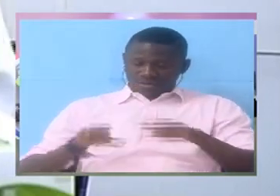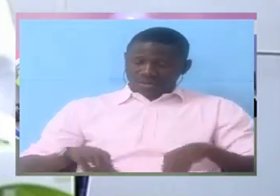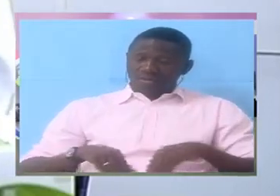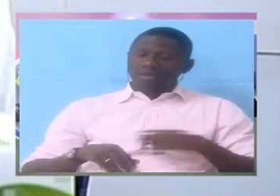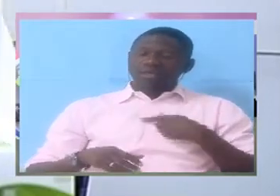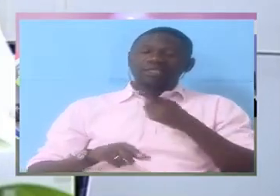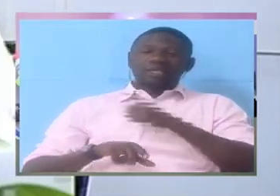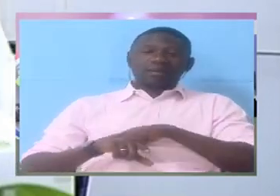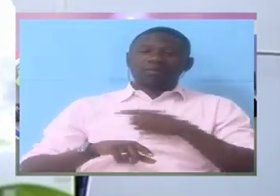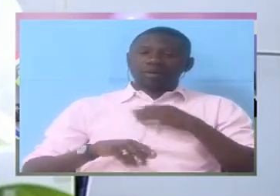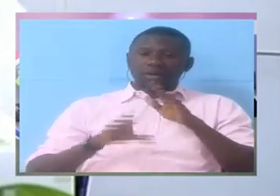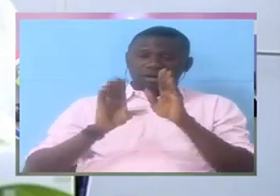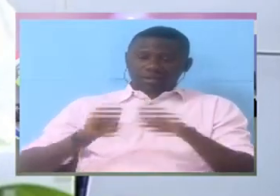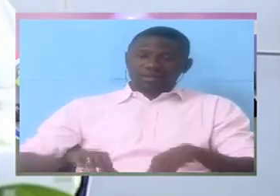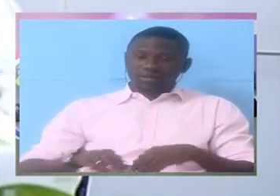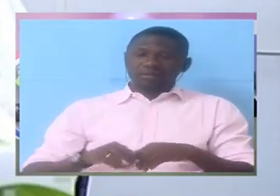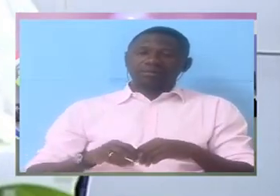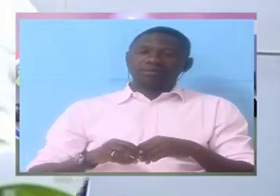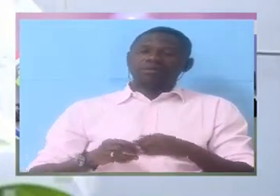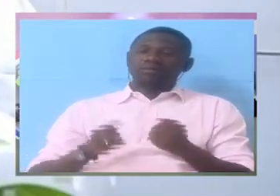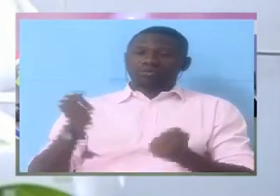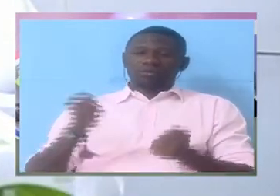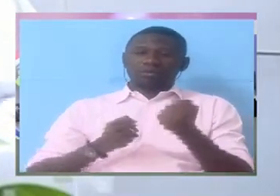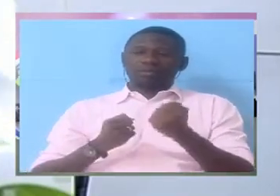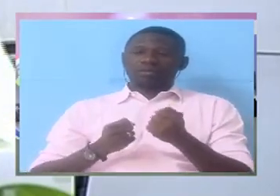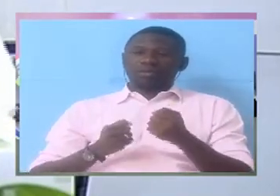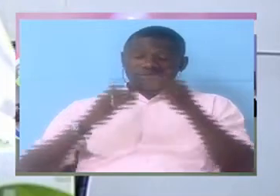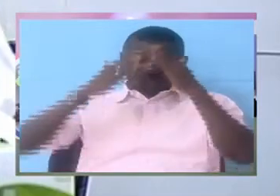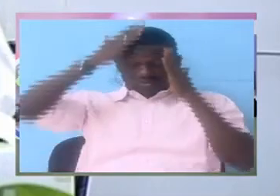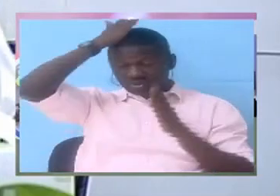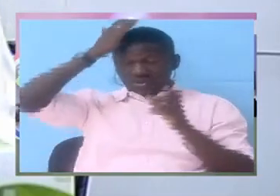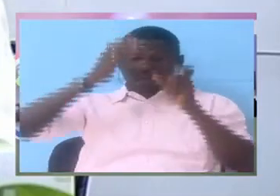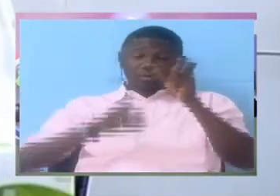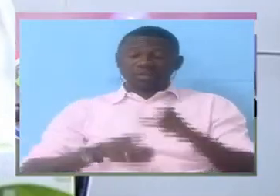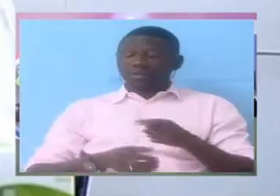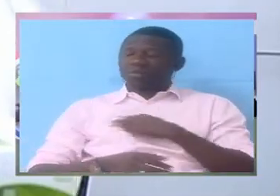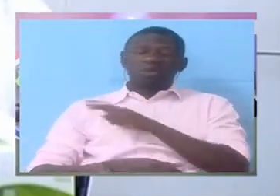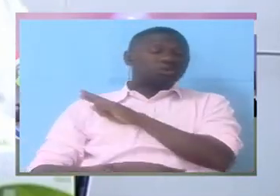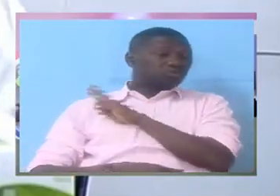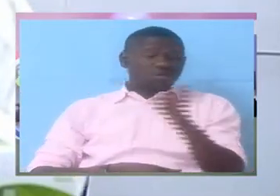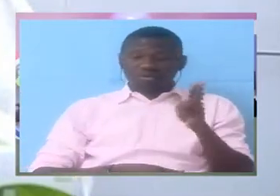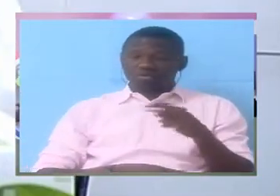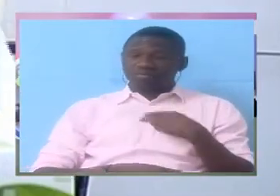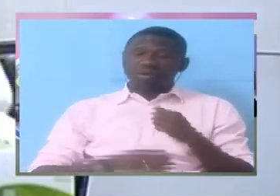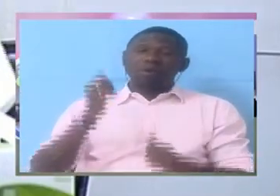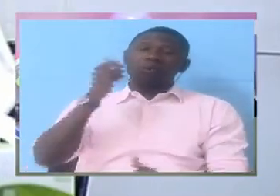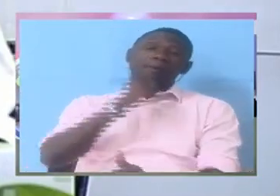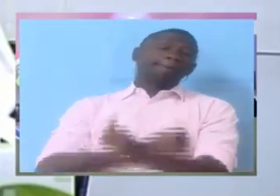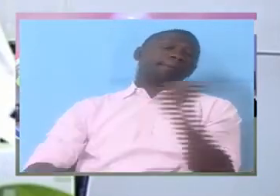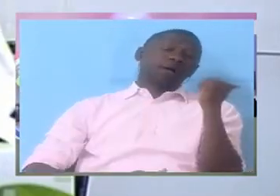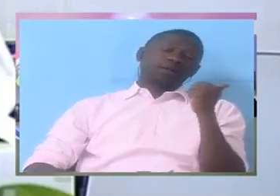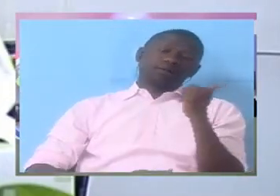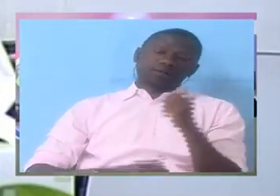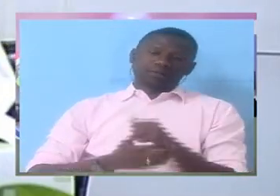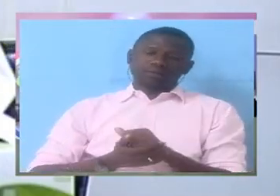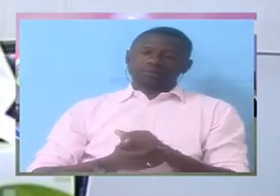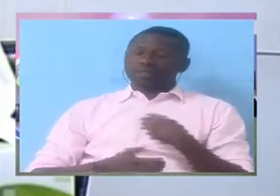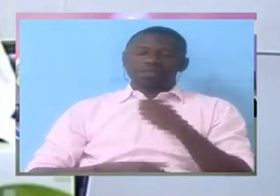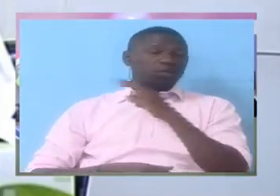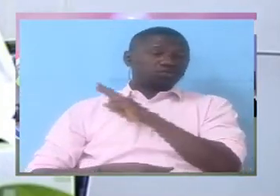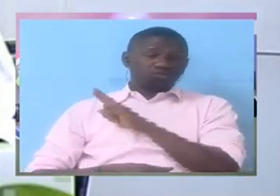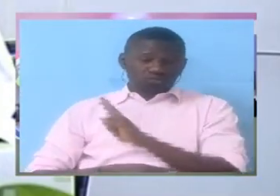down, Rimbeji kan tumome. The soldier say, I must not come down. Sojarol konte jila. Let me go back. Namuru motokono. I said